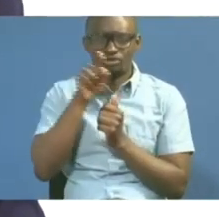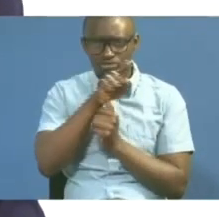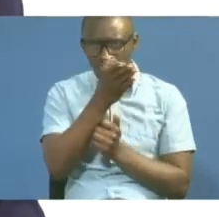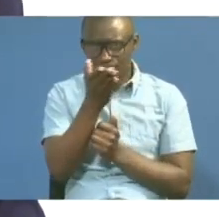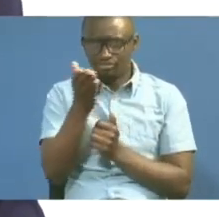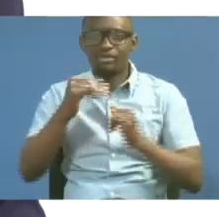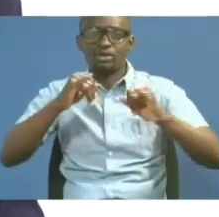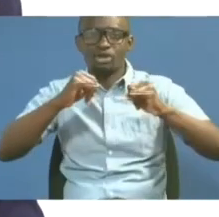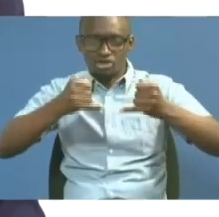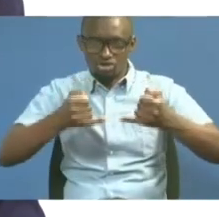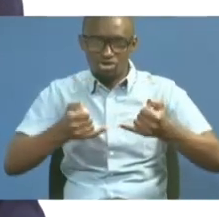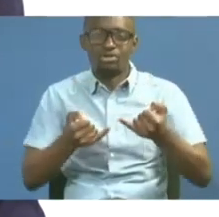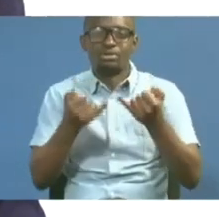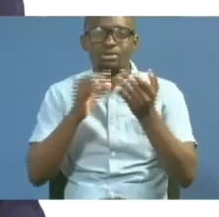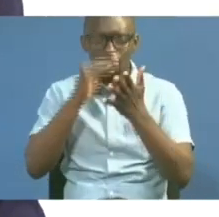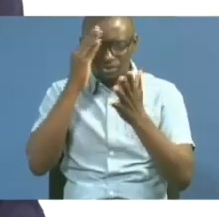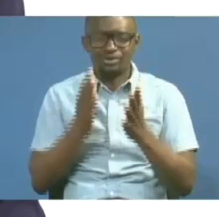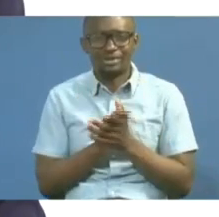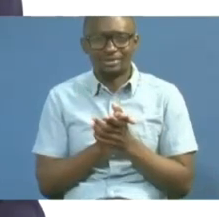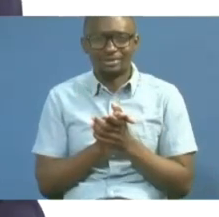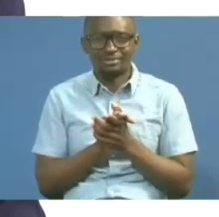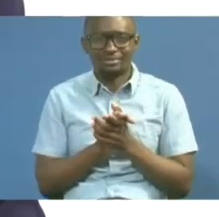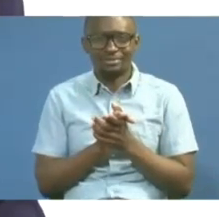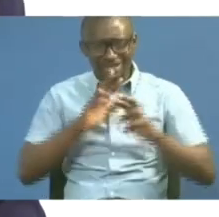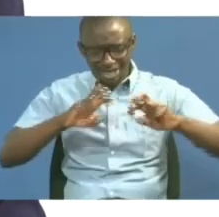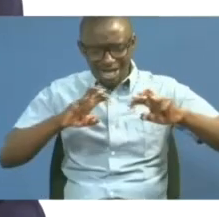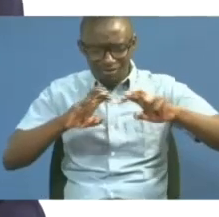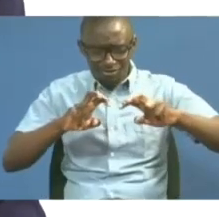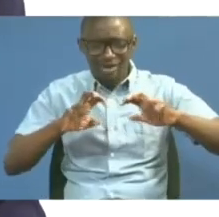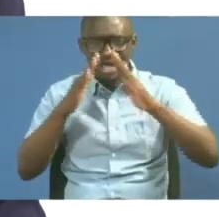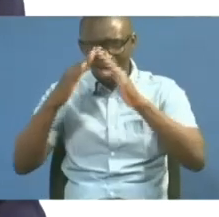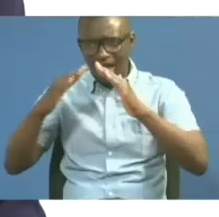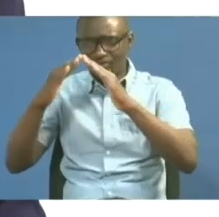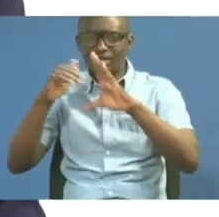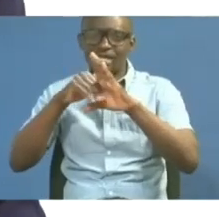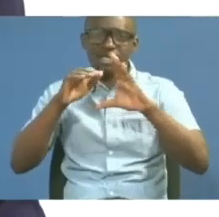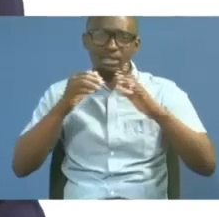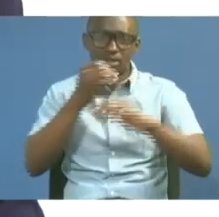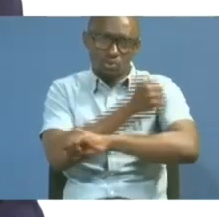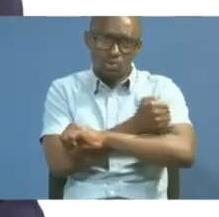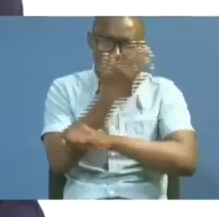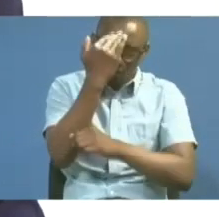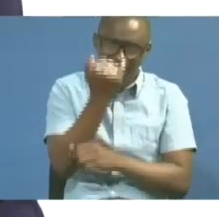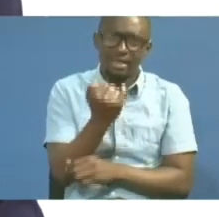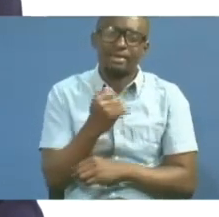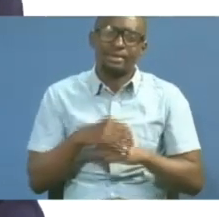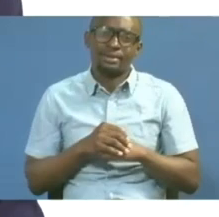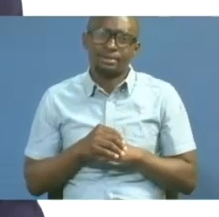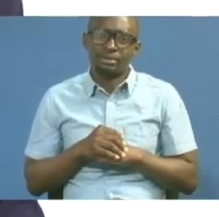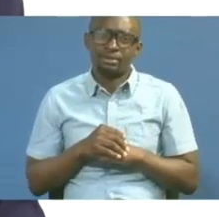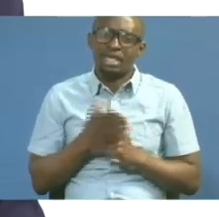especially for you new students. Seek residence within the university, because the reason why I'm saying that